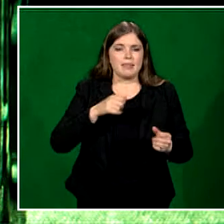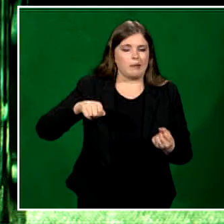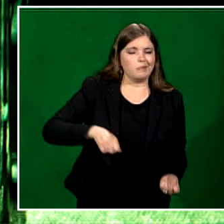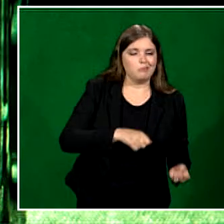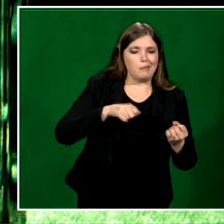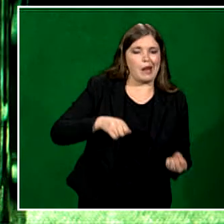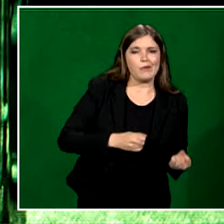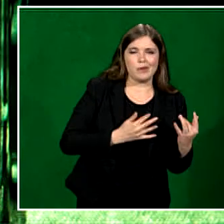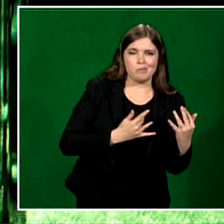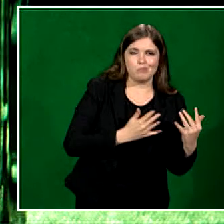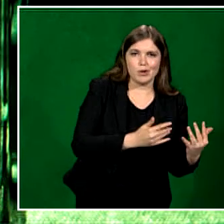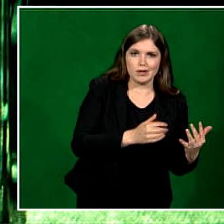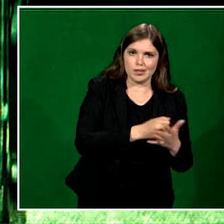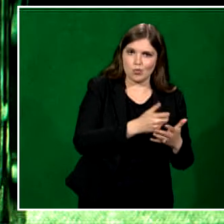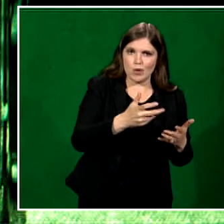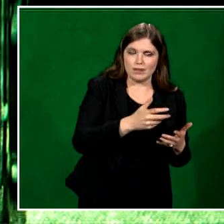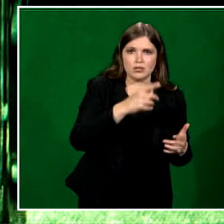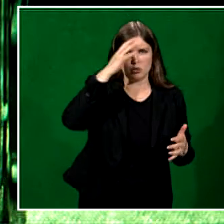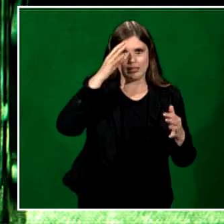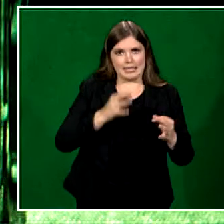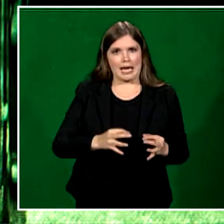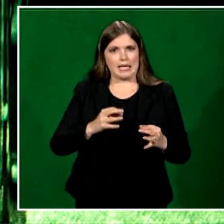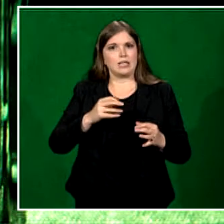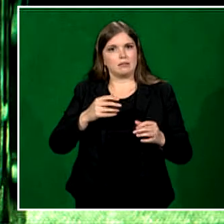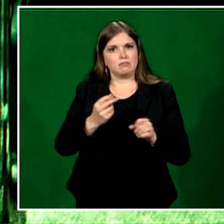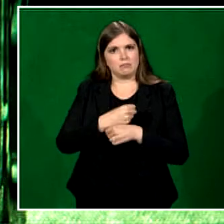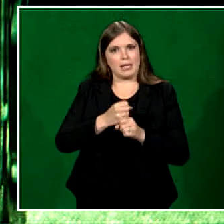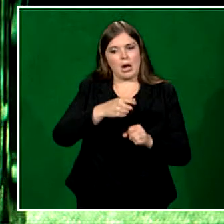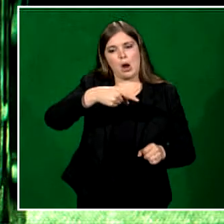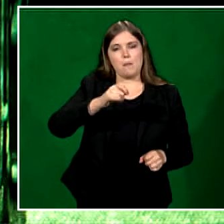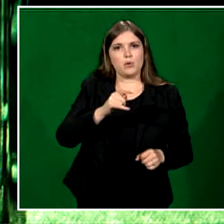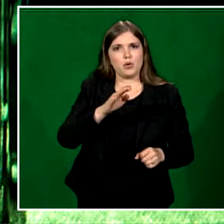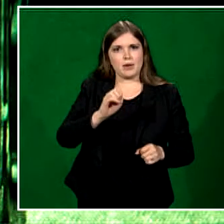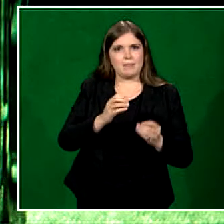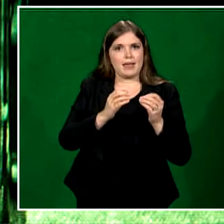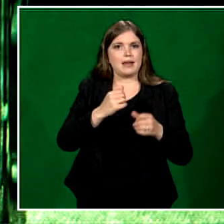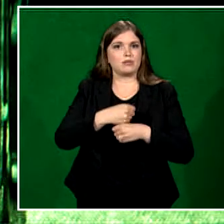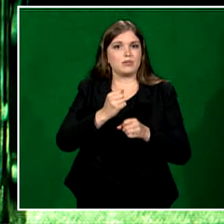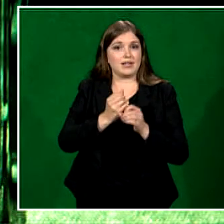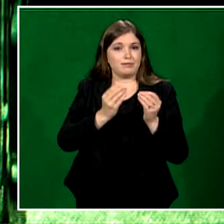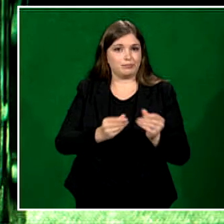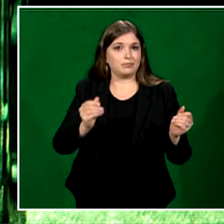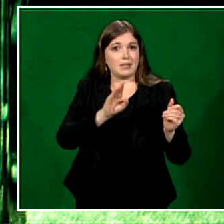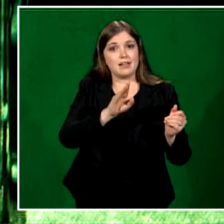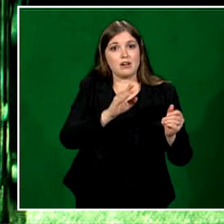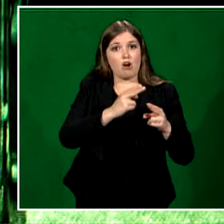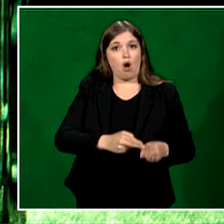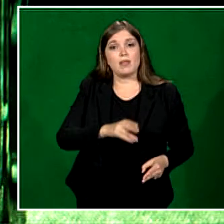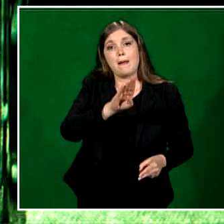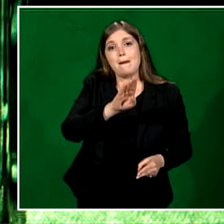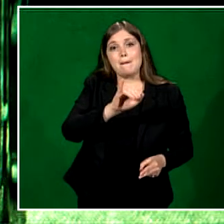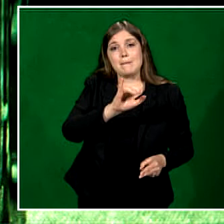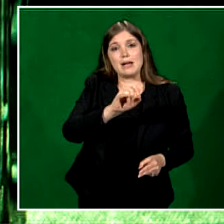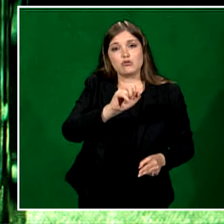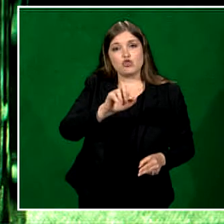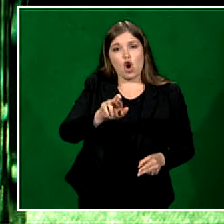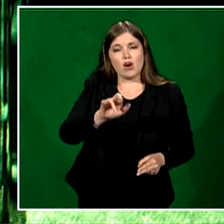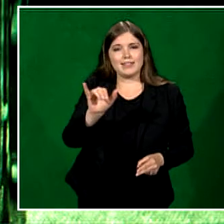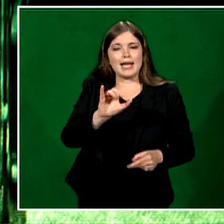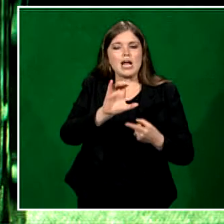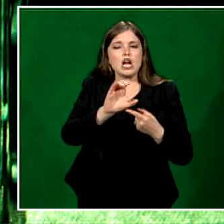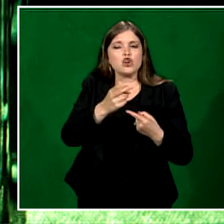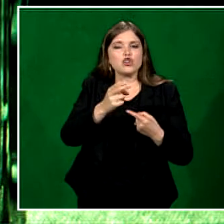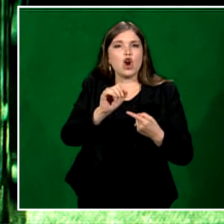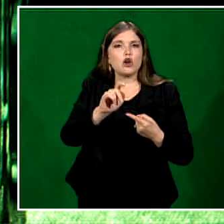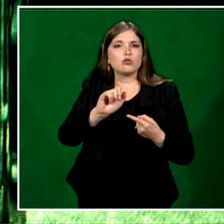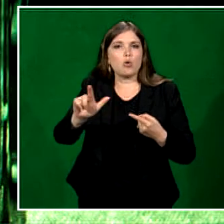the pineapple waste, you've incubated and prototyped a solution that involves creation of biochar, a charcoal-like substance with the purpose